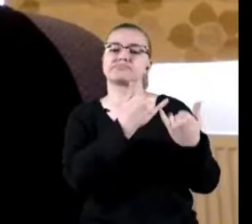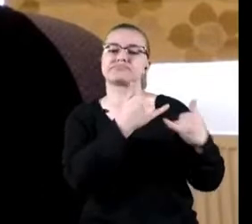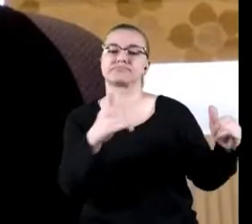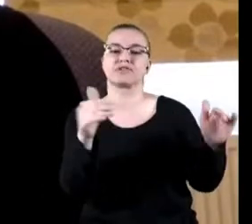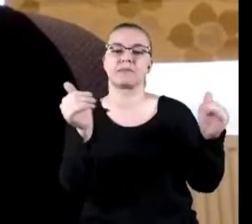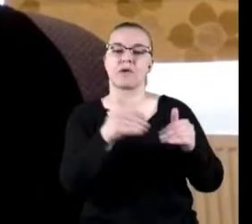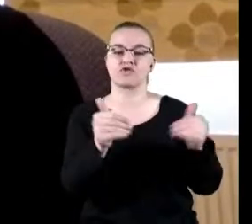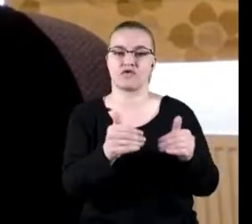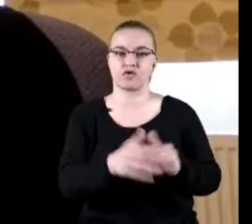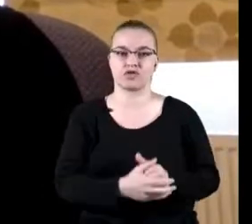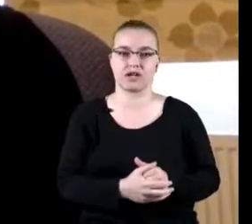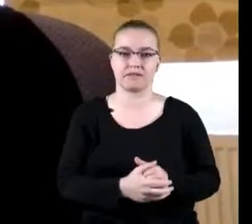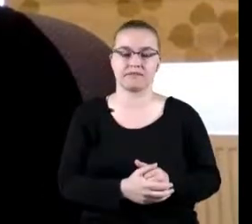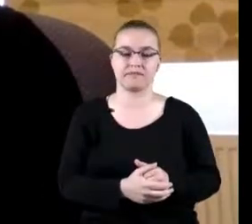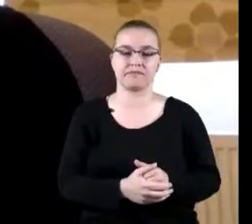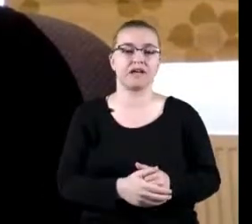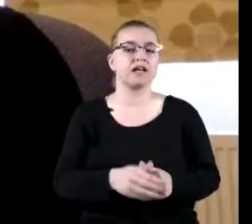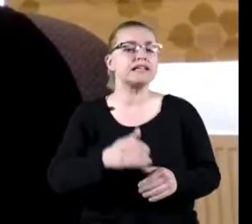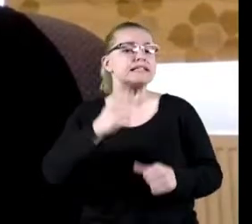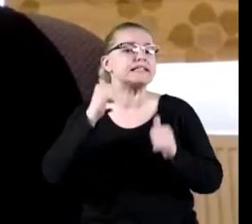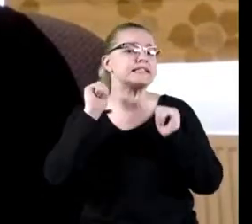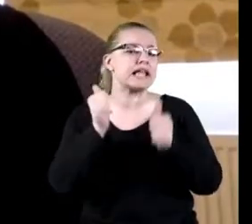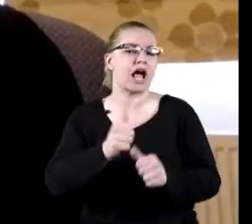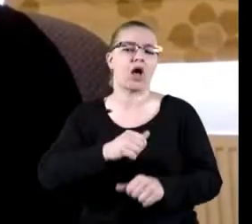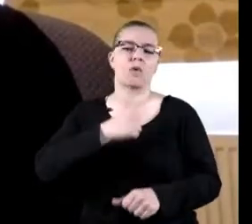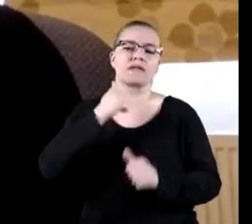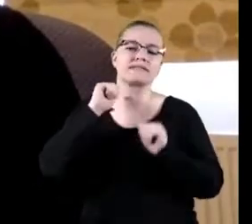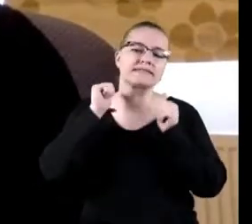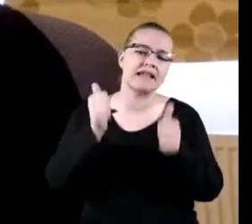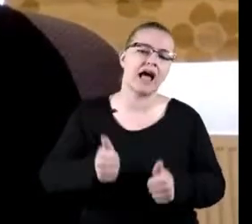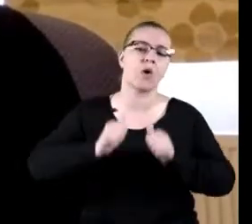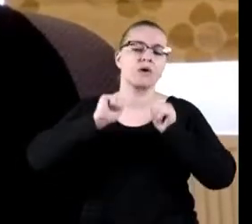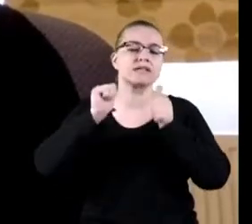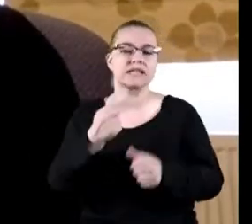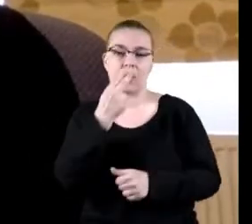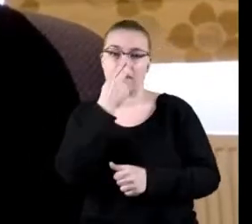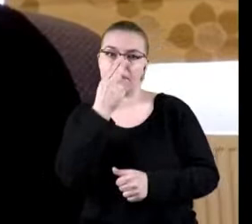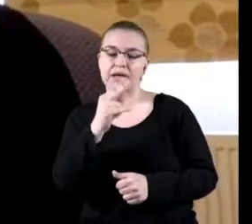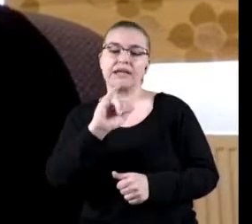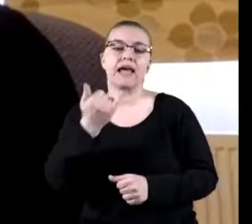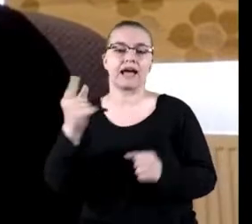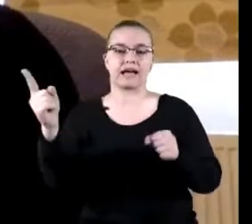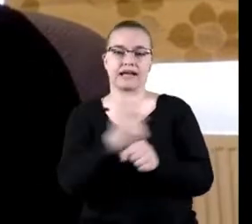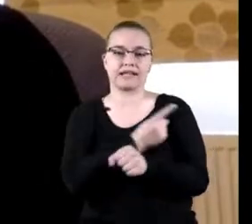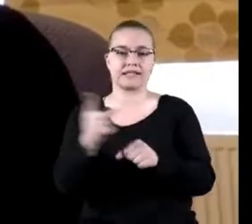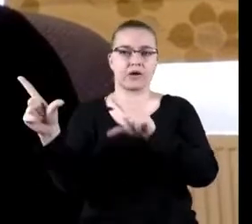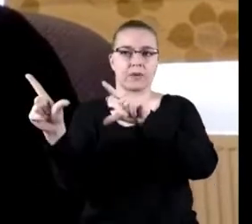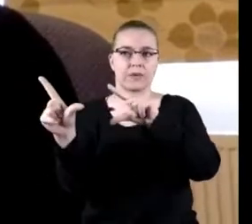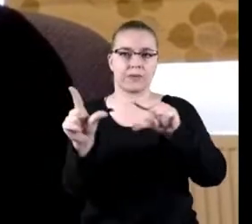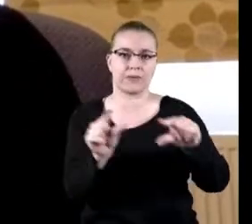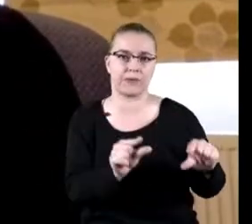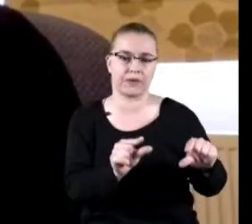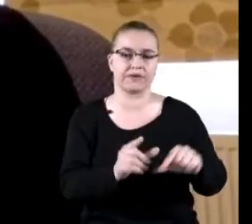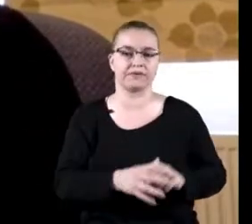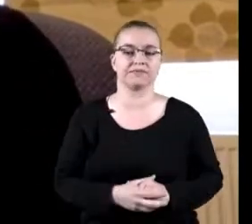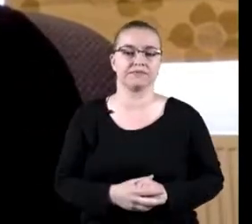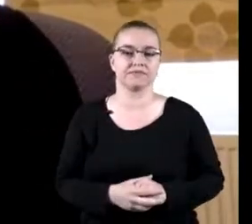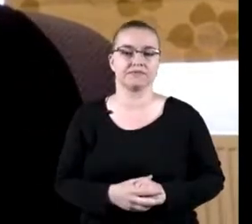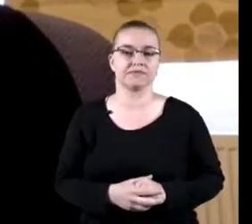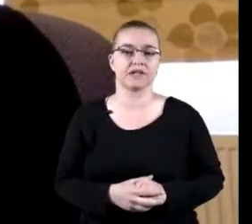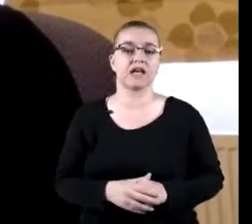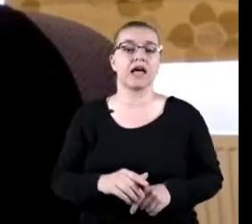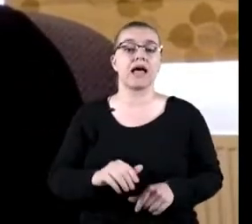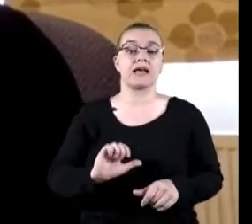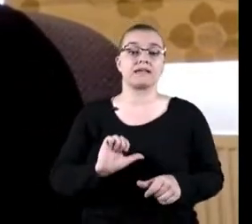midterm review of the Sendai Framework for Disaster Risk Reduction, which will culminate in May next year with a political declaration